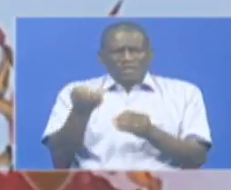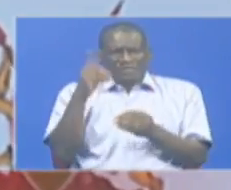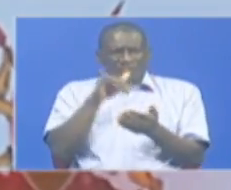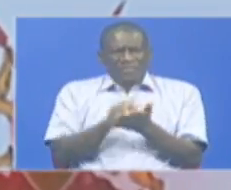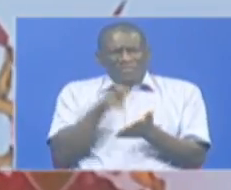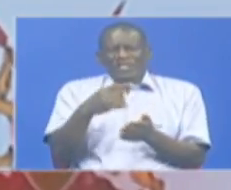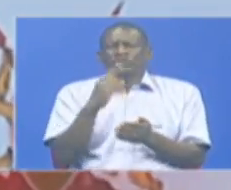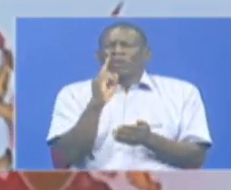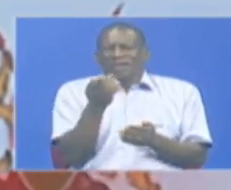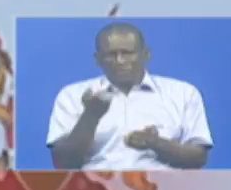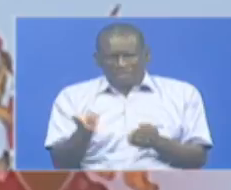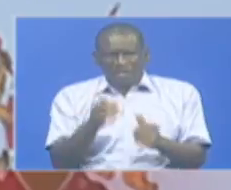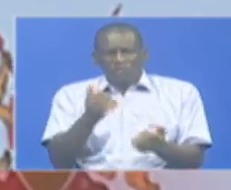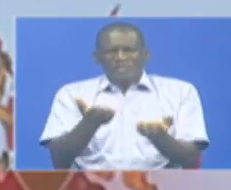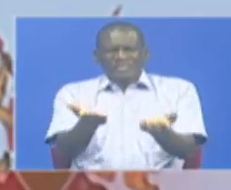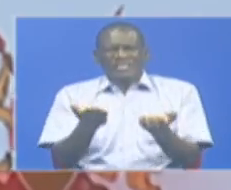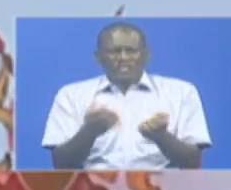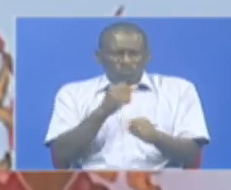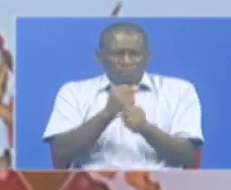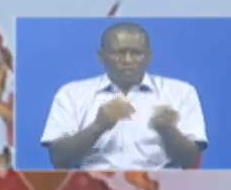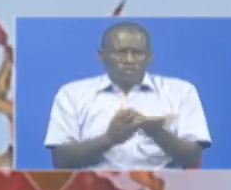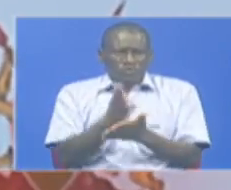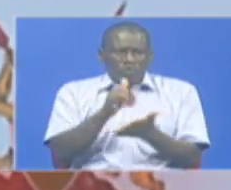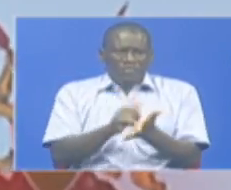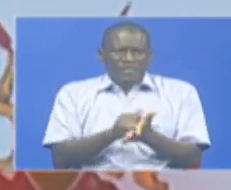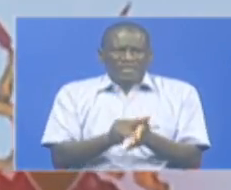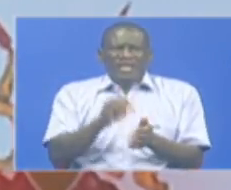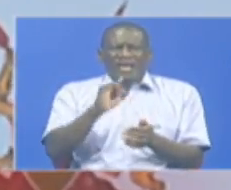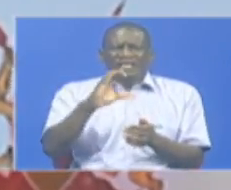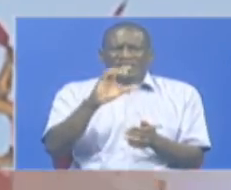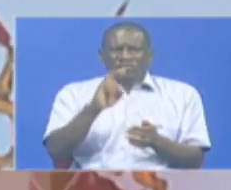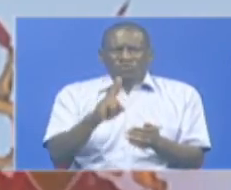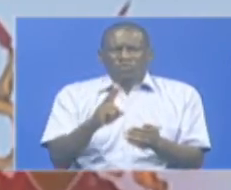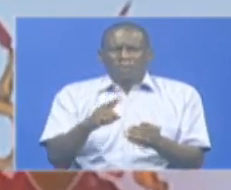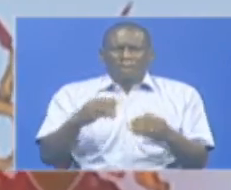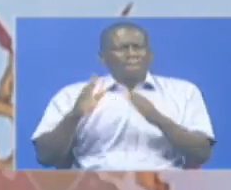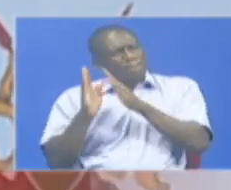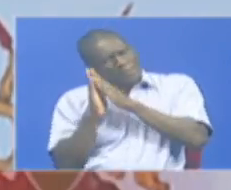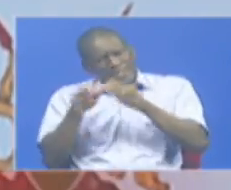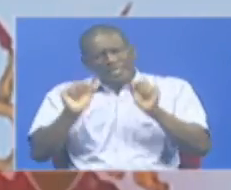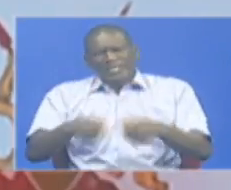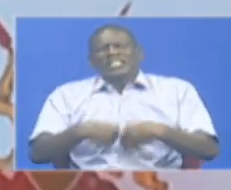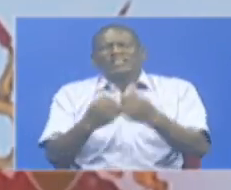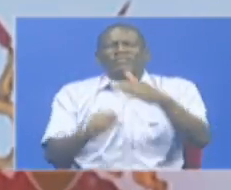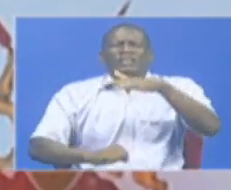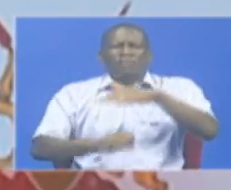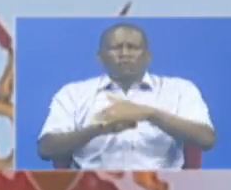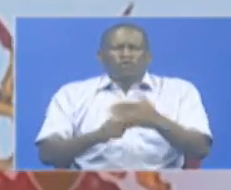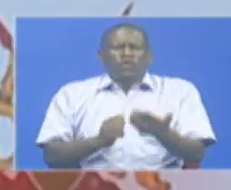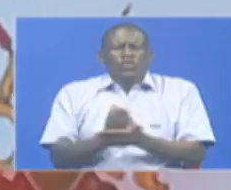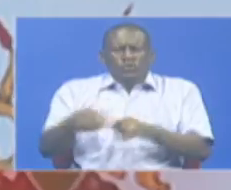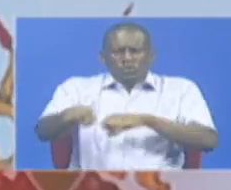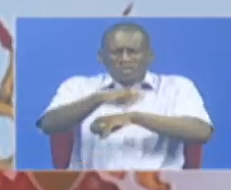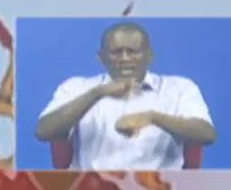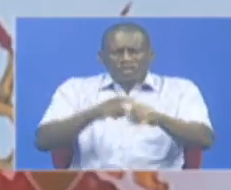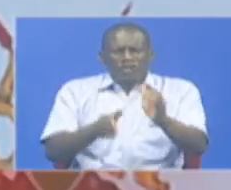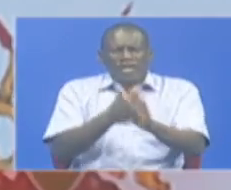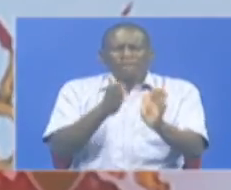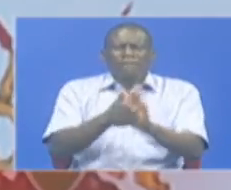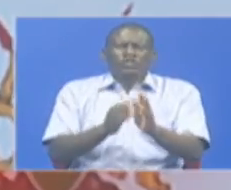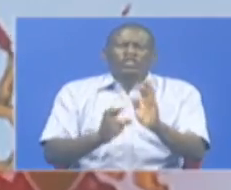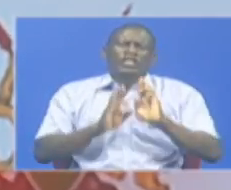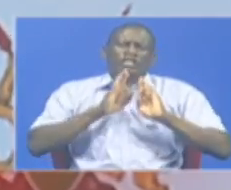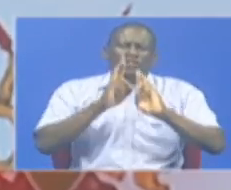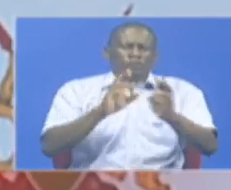of equipment that's required in ensuring that an ICU bed is able to offer support. And through the National Emergency Response